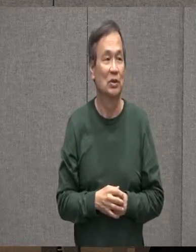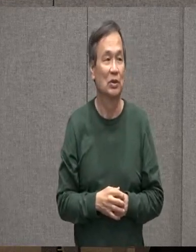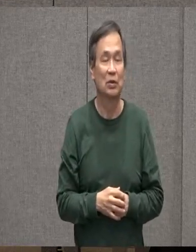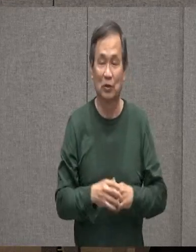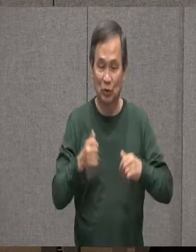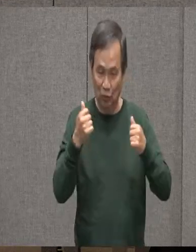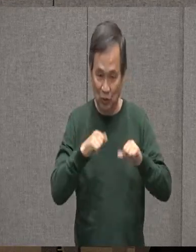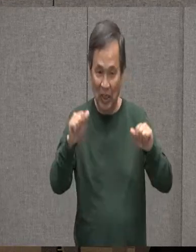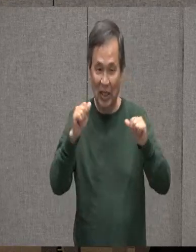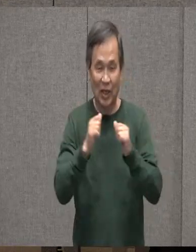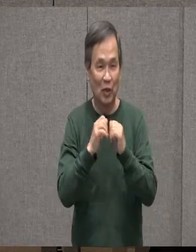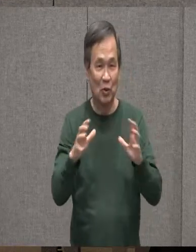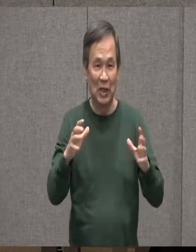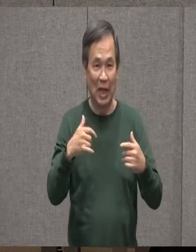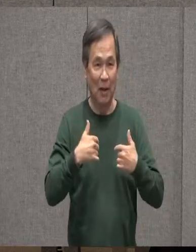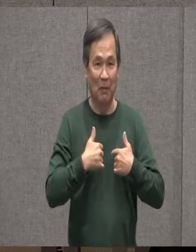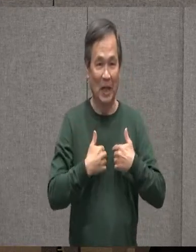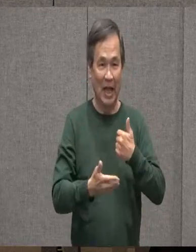to find out